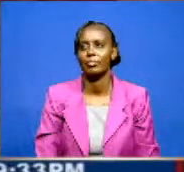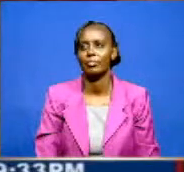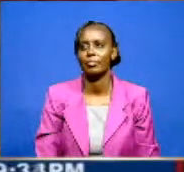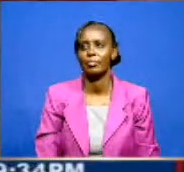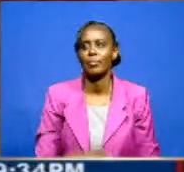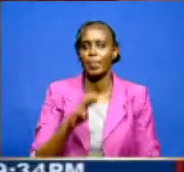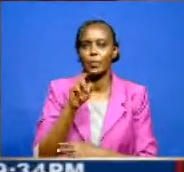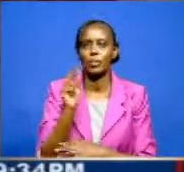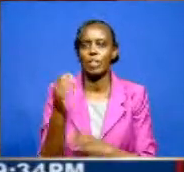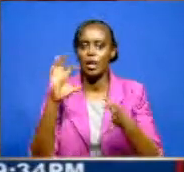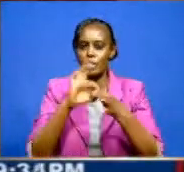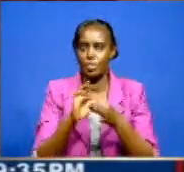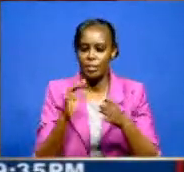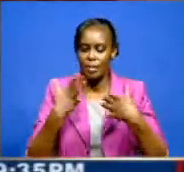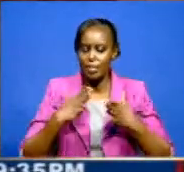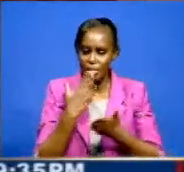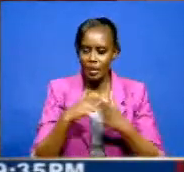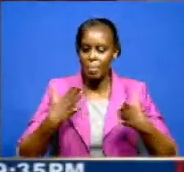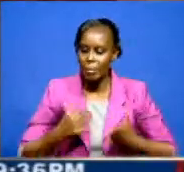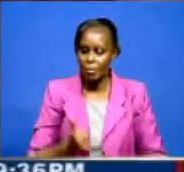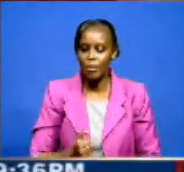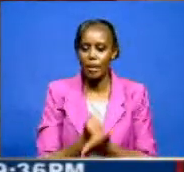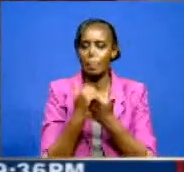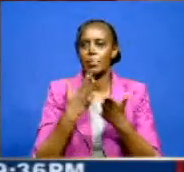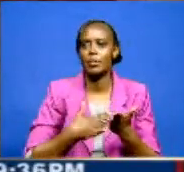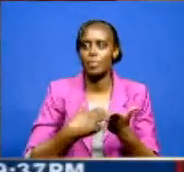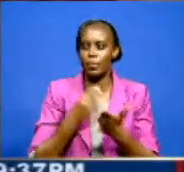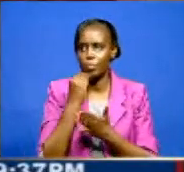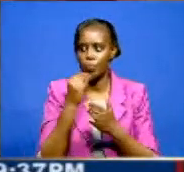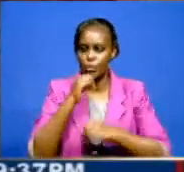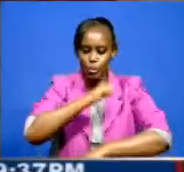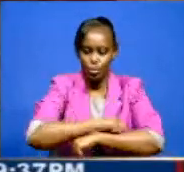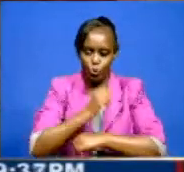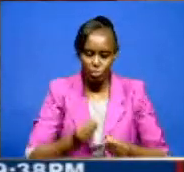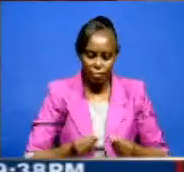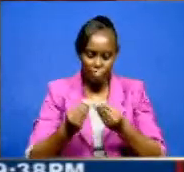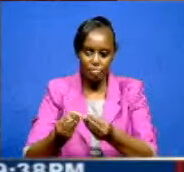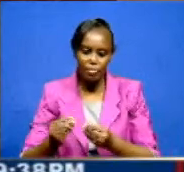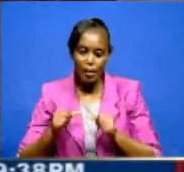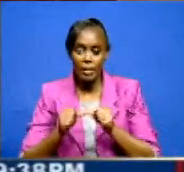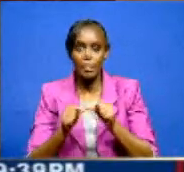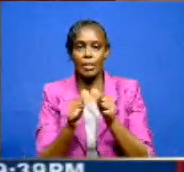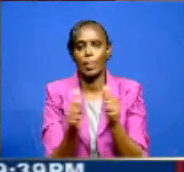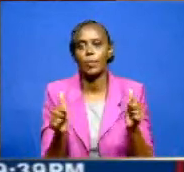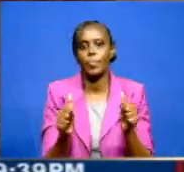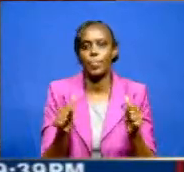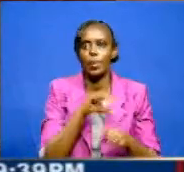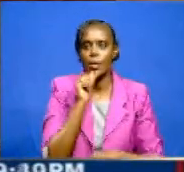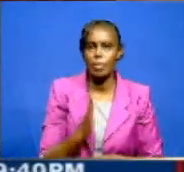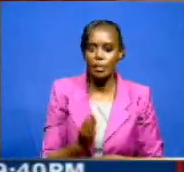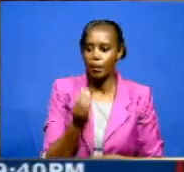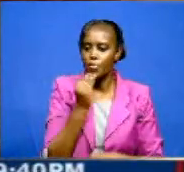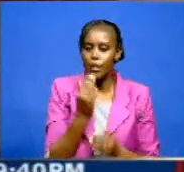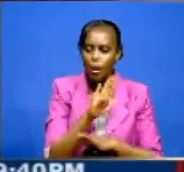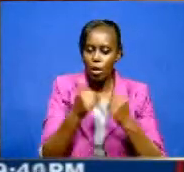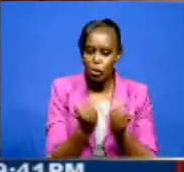me join, some of these people are helping me take food to some schools, but it's not sustainable. As a senator, I can't feed all the kids in Nairobi. So I'd